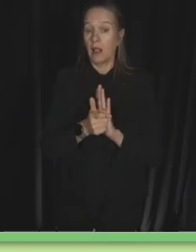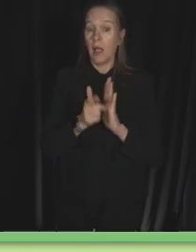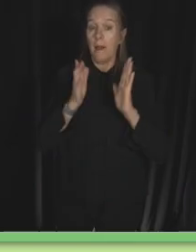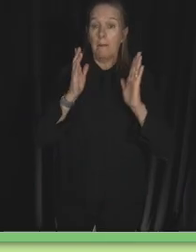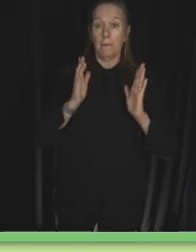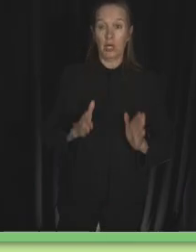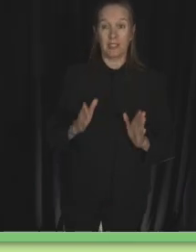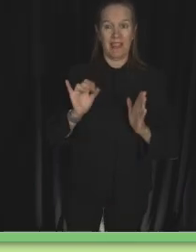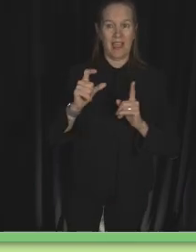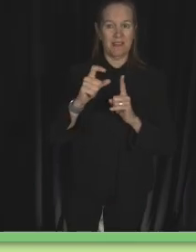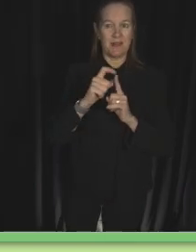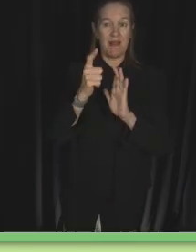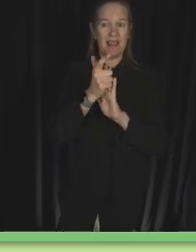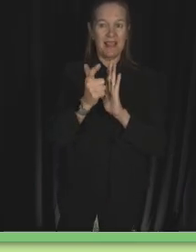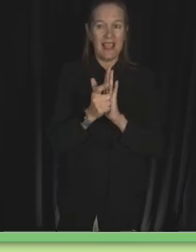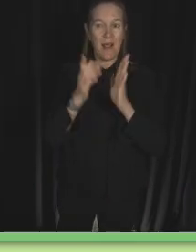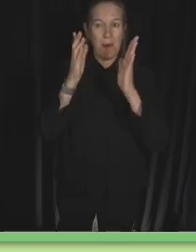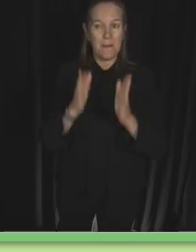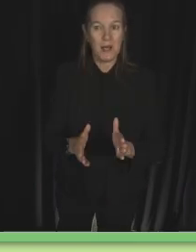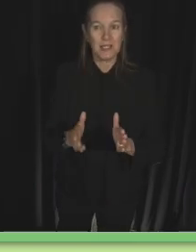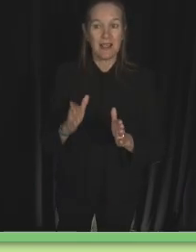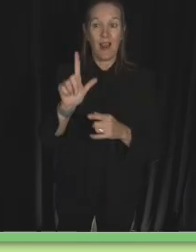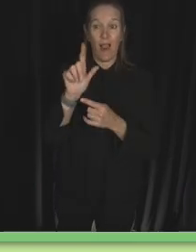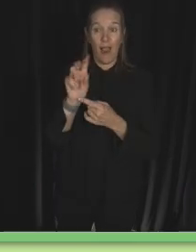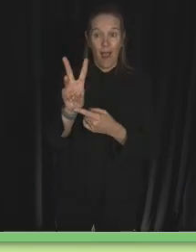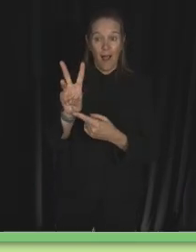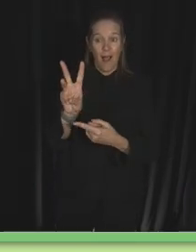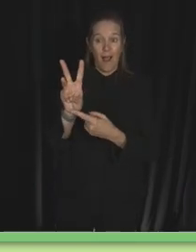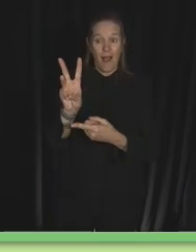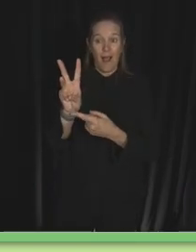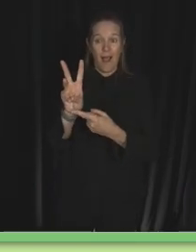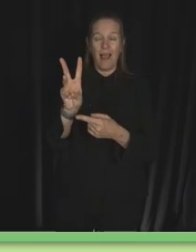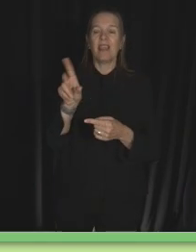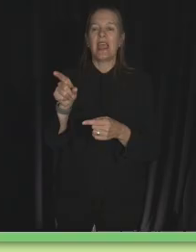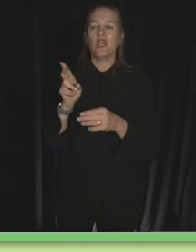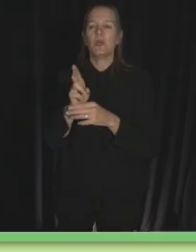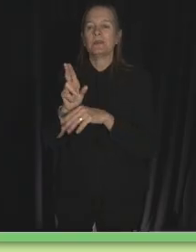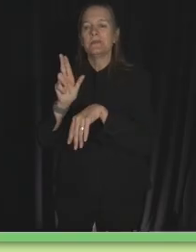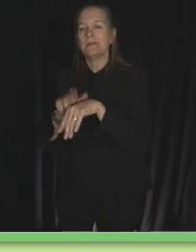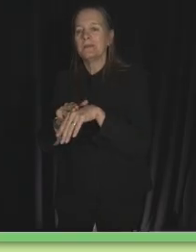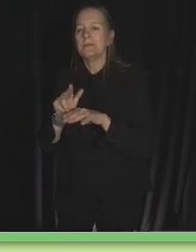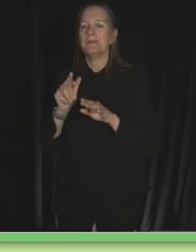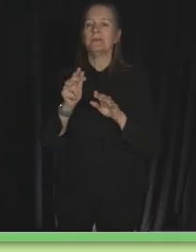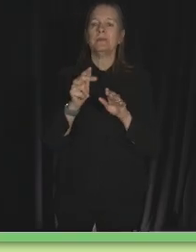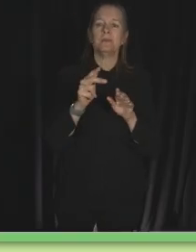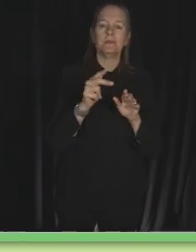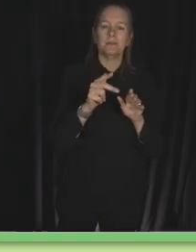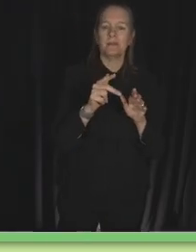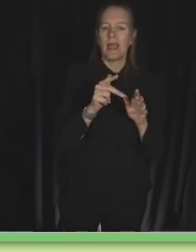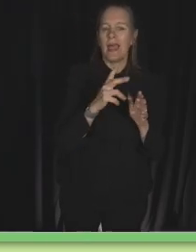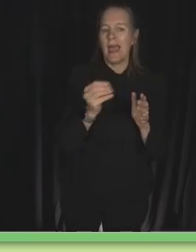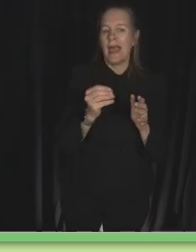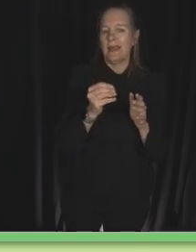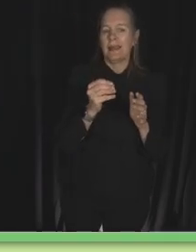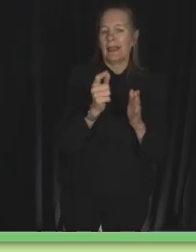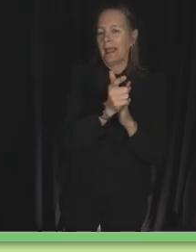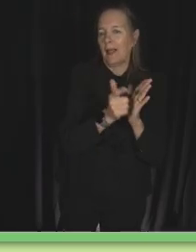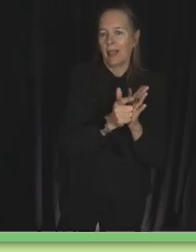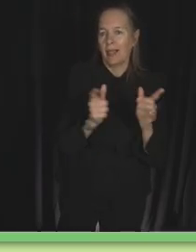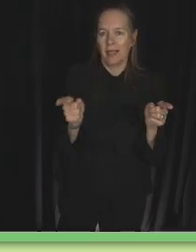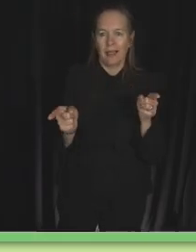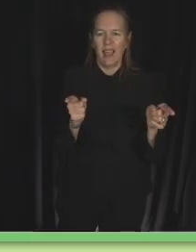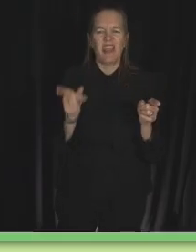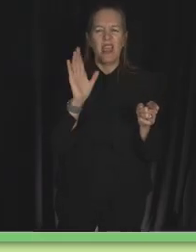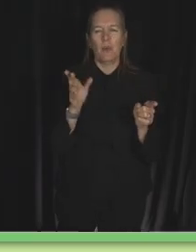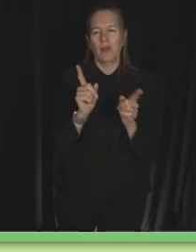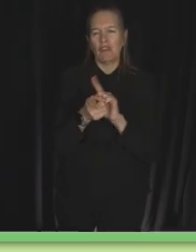legal person is interesting. In the law, it's used natural and legal in a few interchangeable ways. They're going to correct that, and it's not going to be